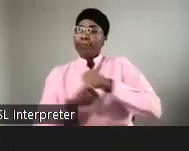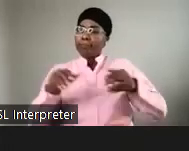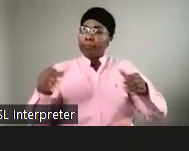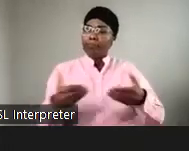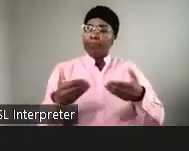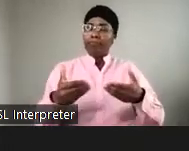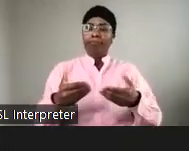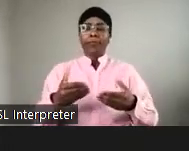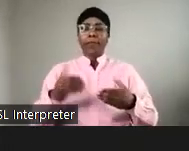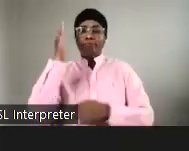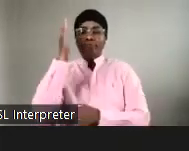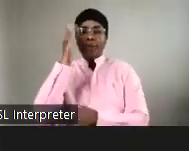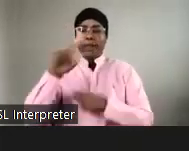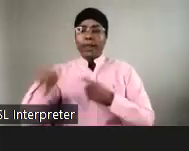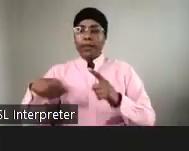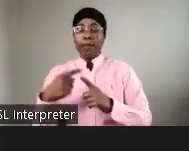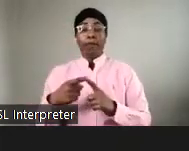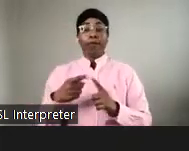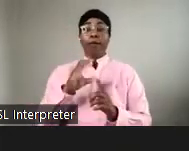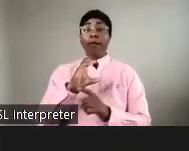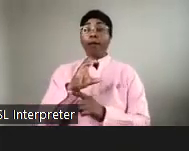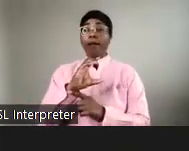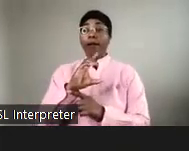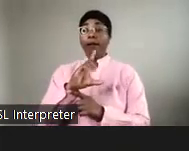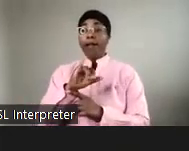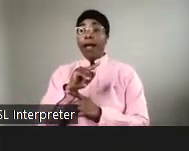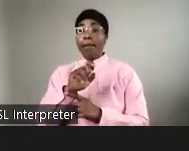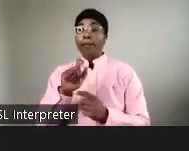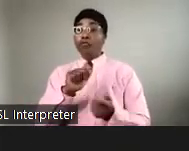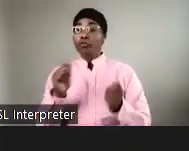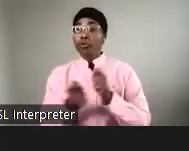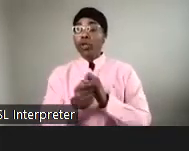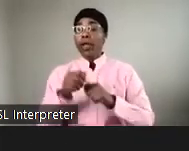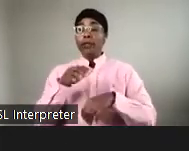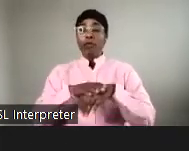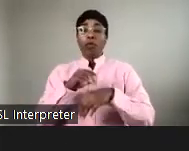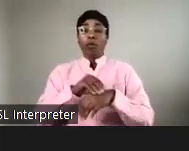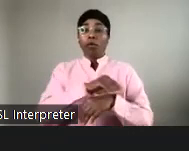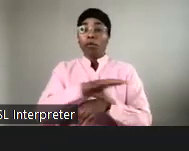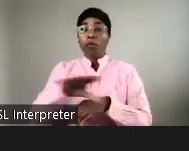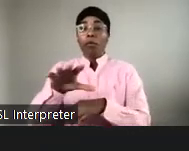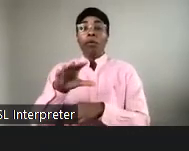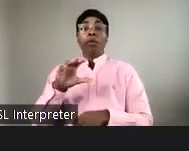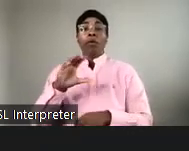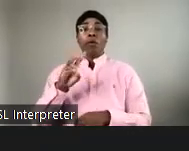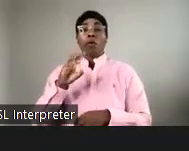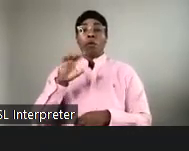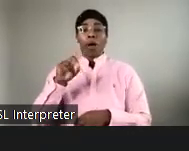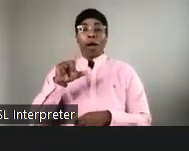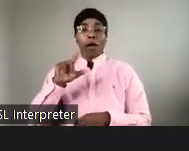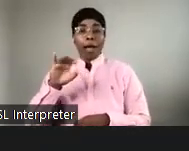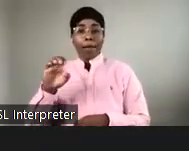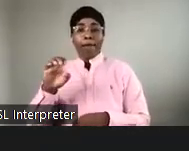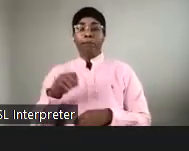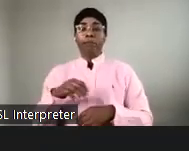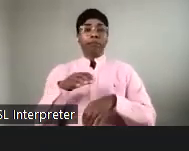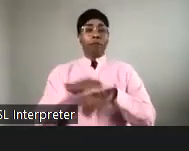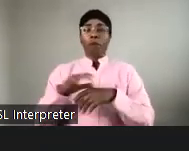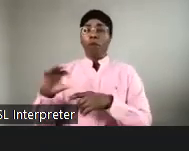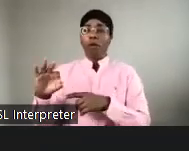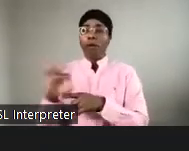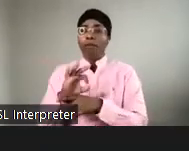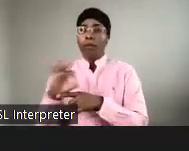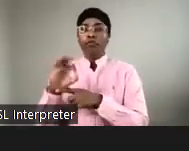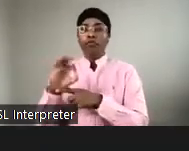effects on ecosystems, its effects on wildlife, its effects on some of the functions of